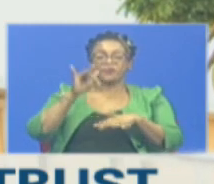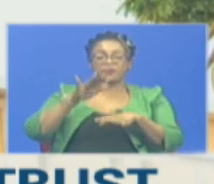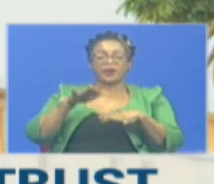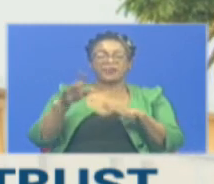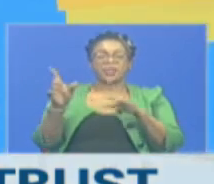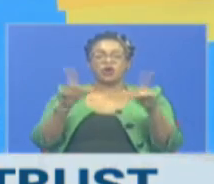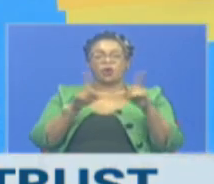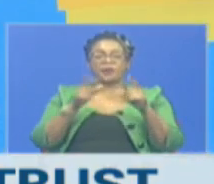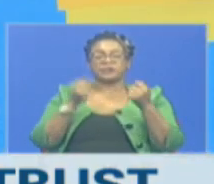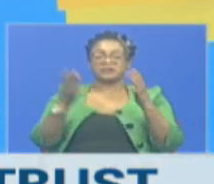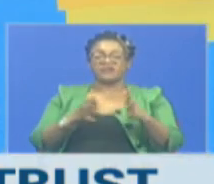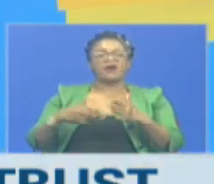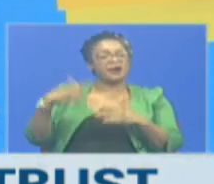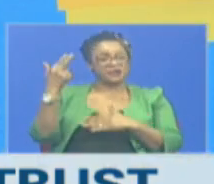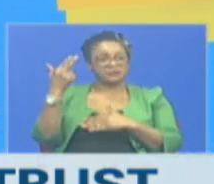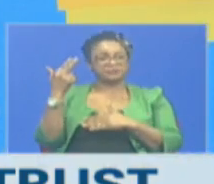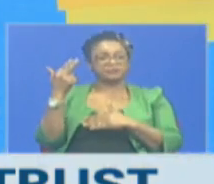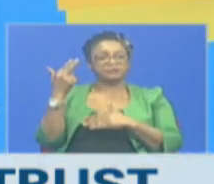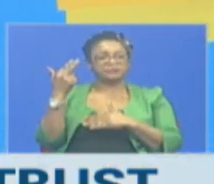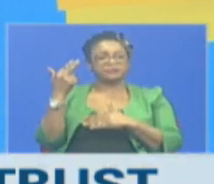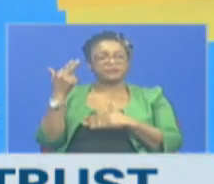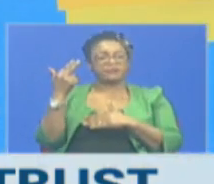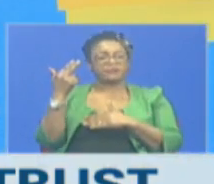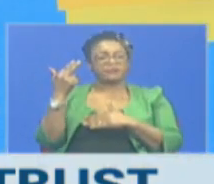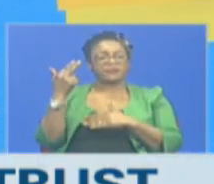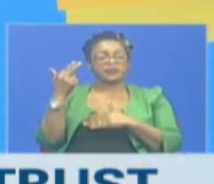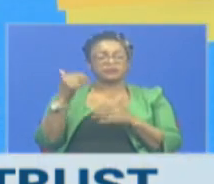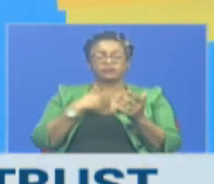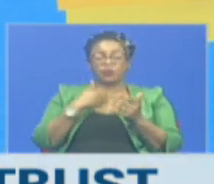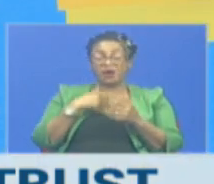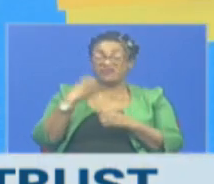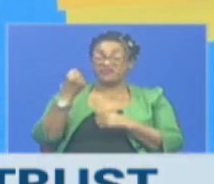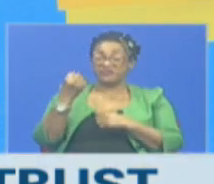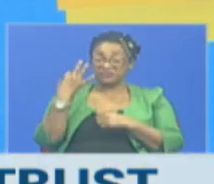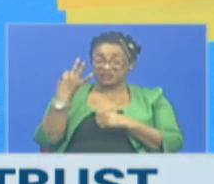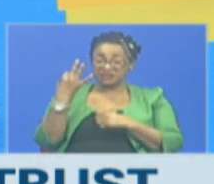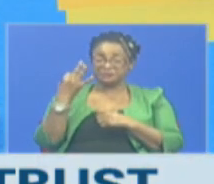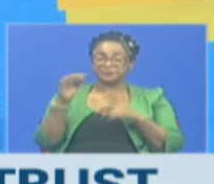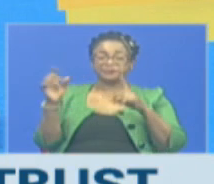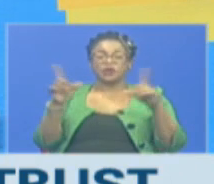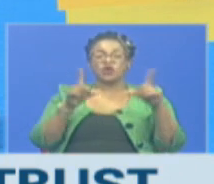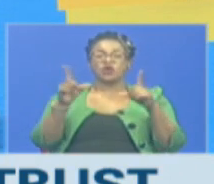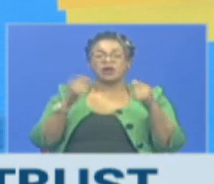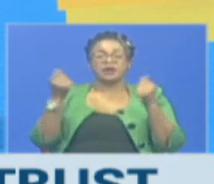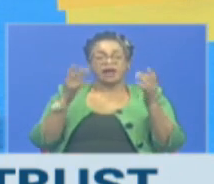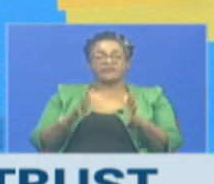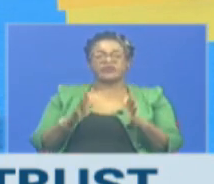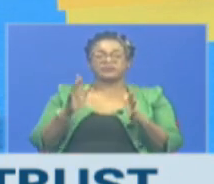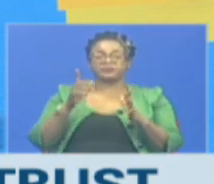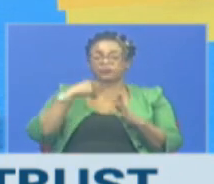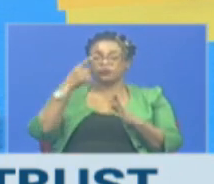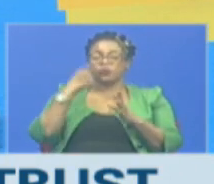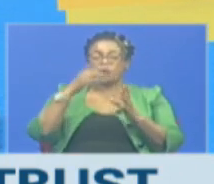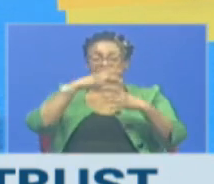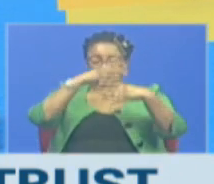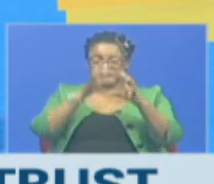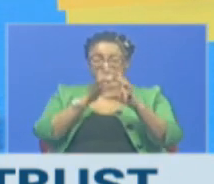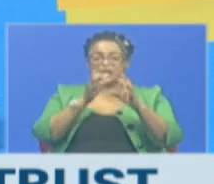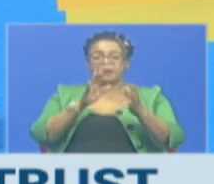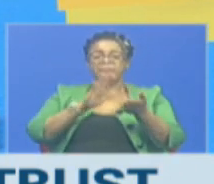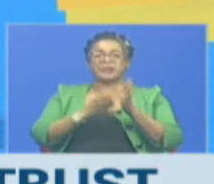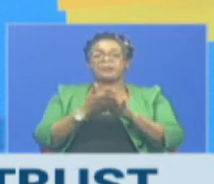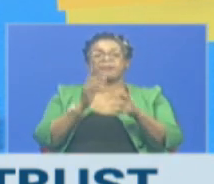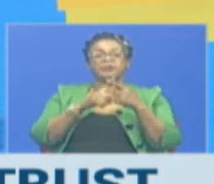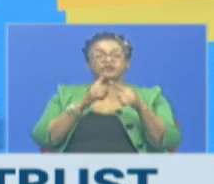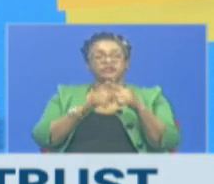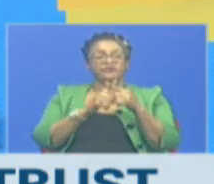rose. There were also 53 truck drivers who were tested and were positive